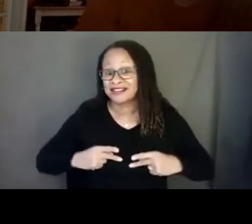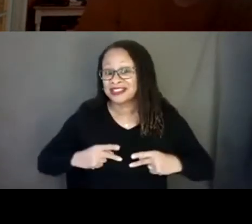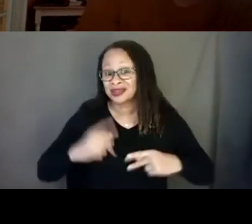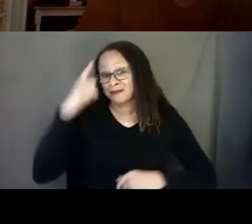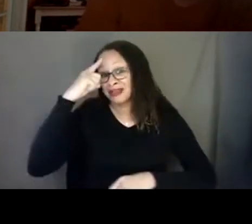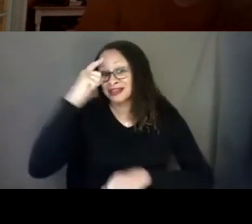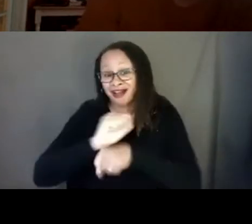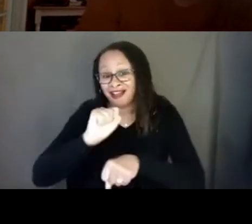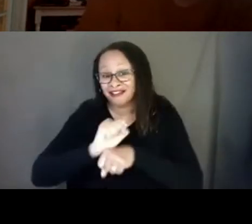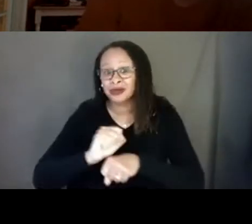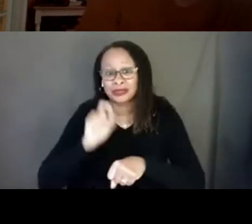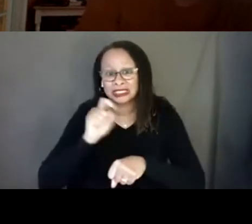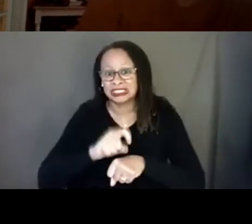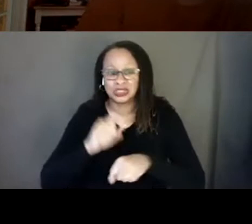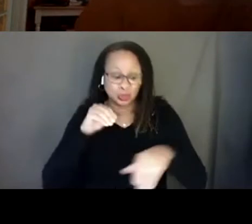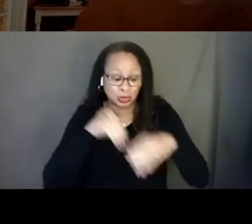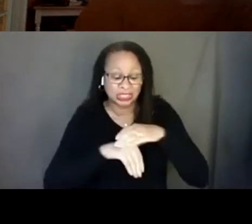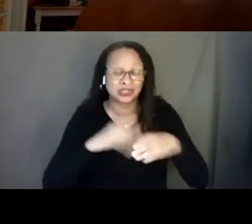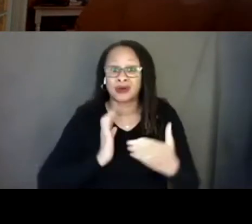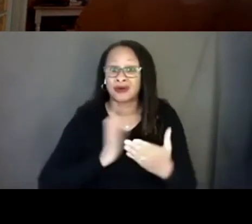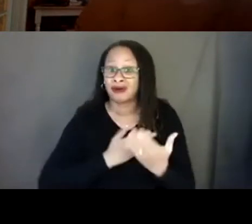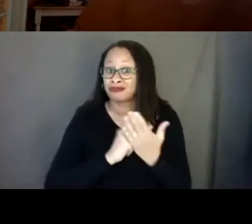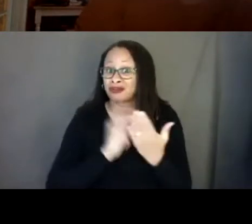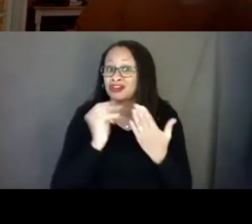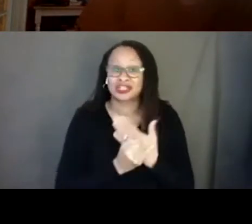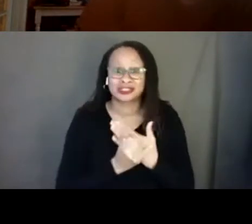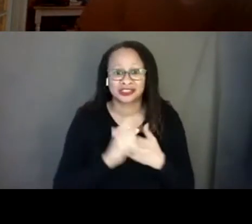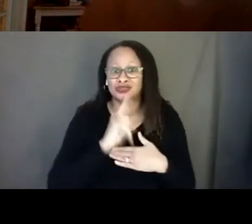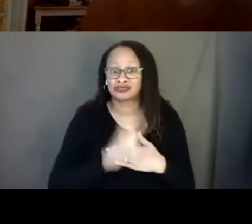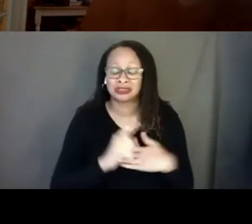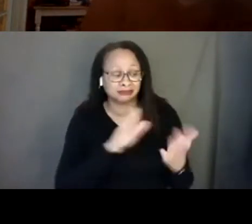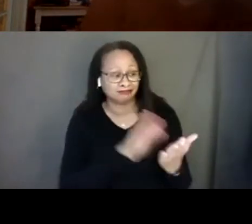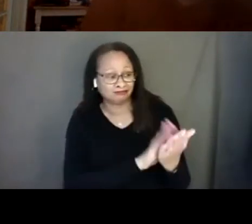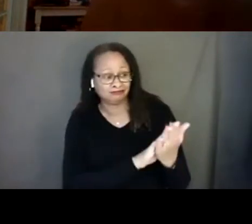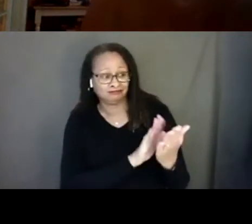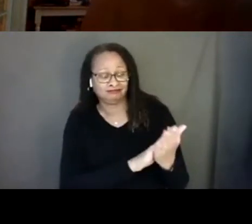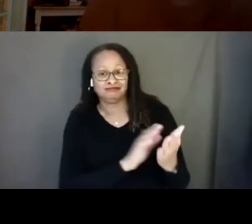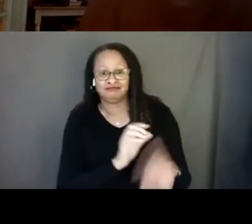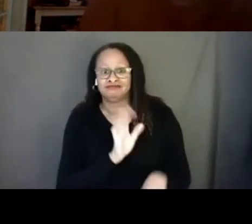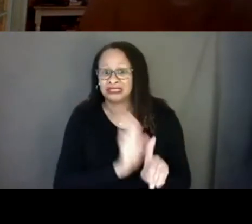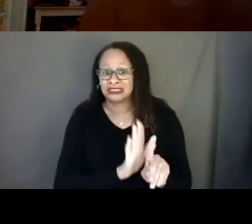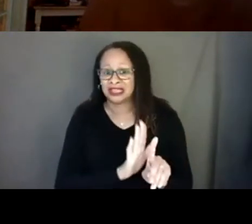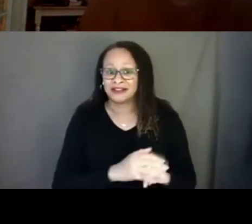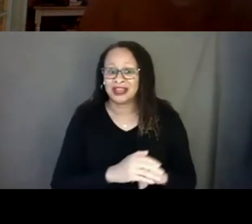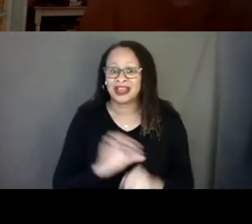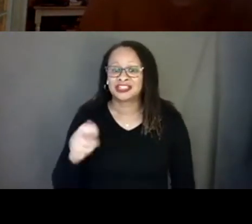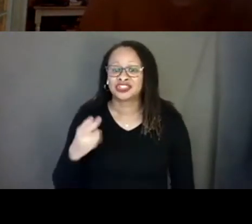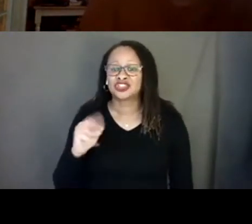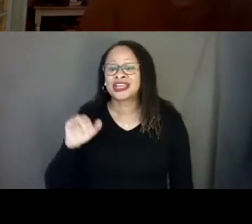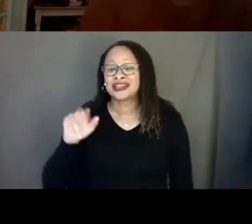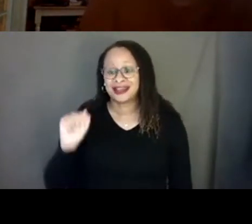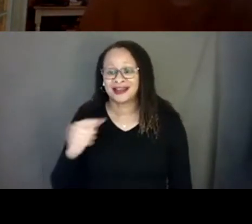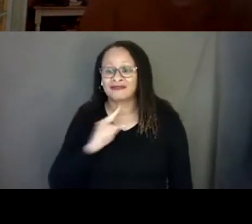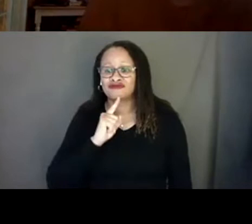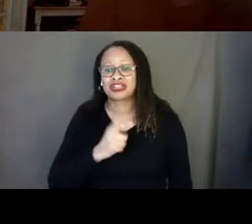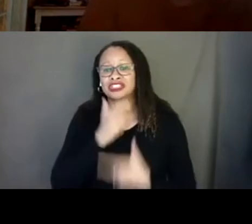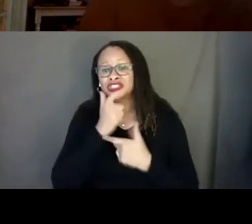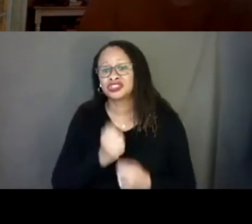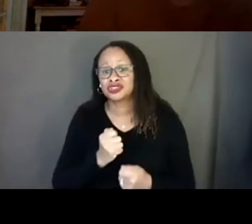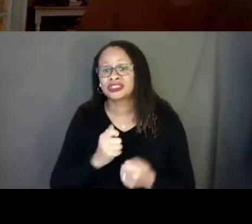we all have to put into these projects is really admirable in and of itself. Shaina, I'm really interested in